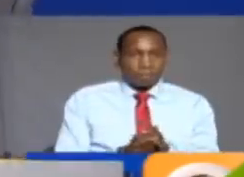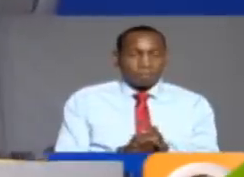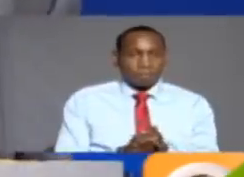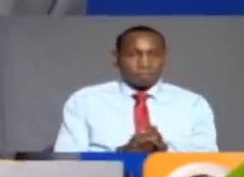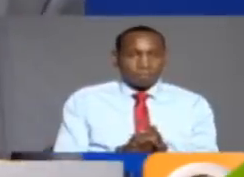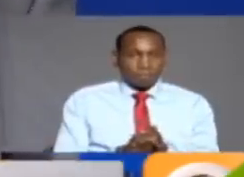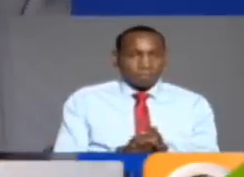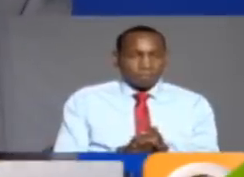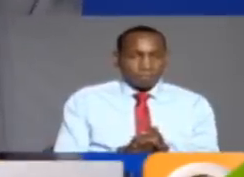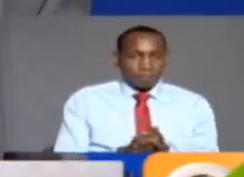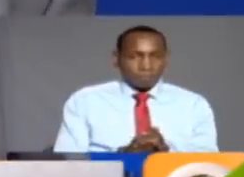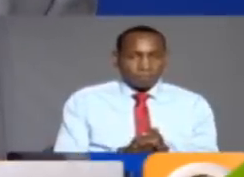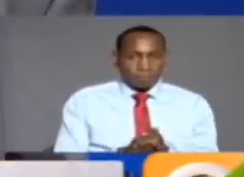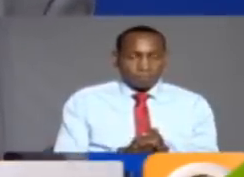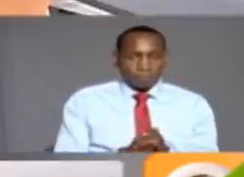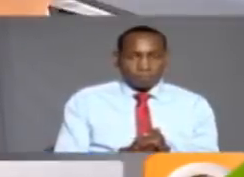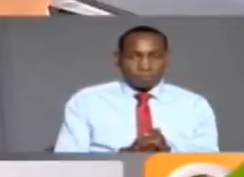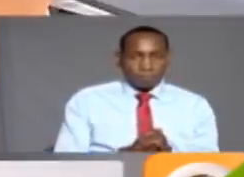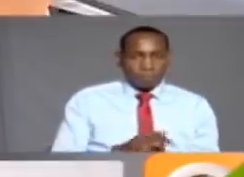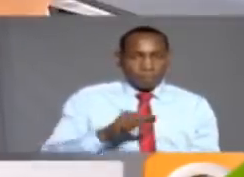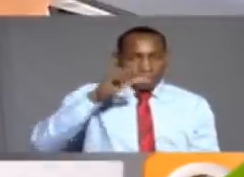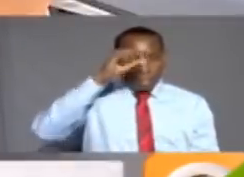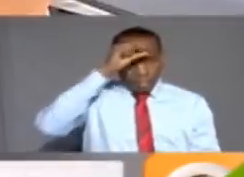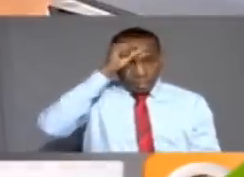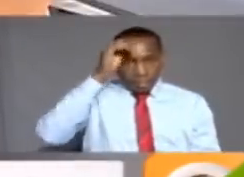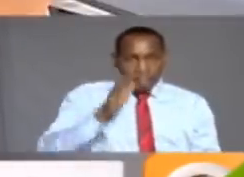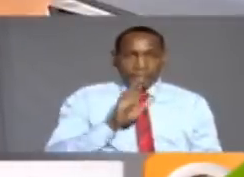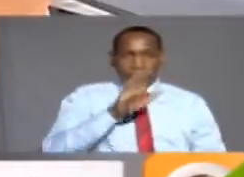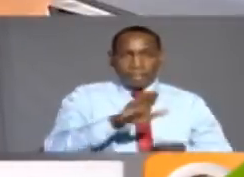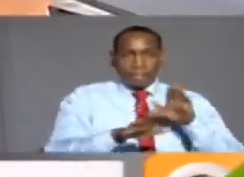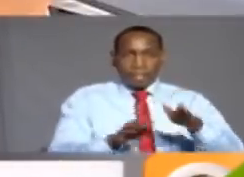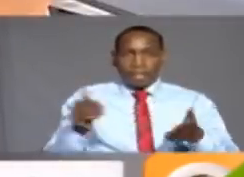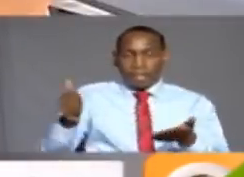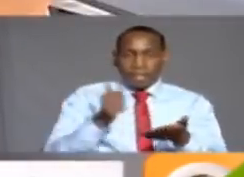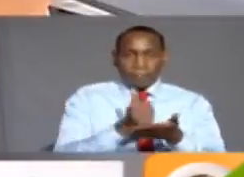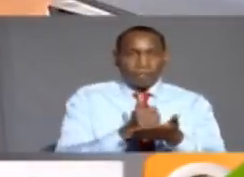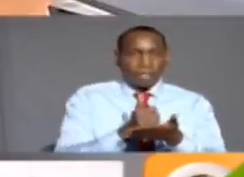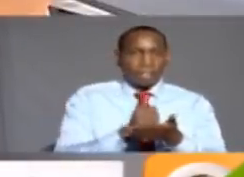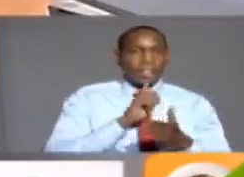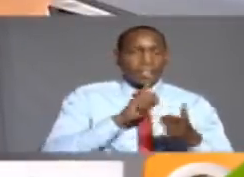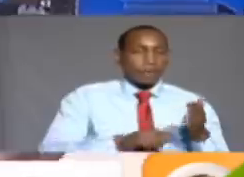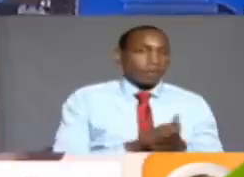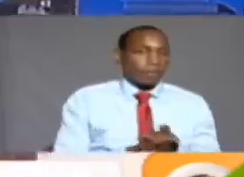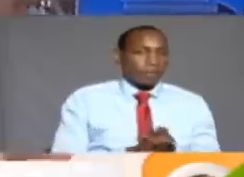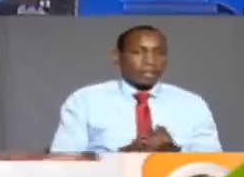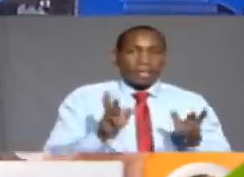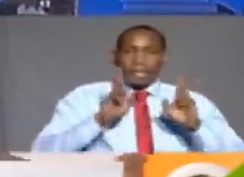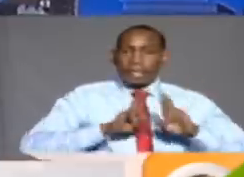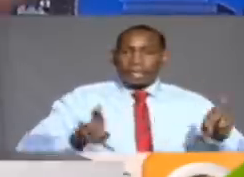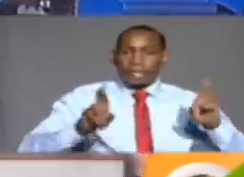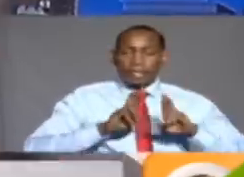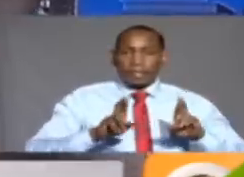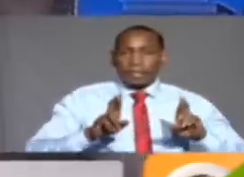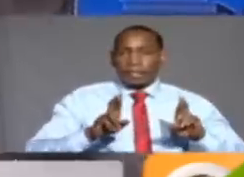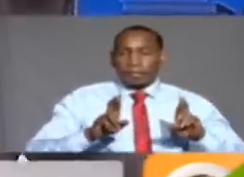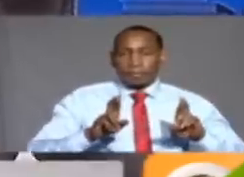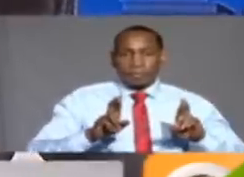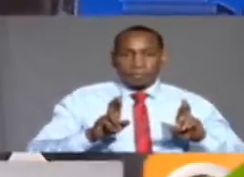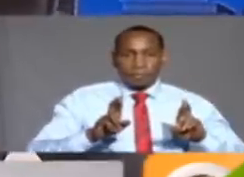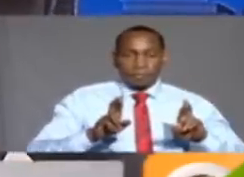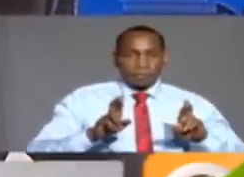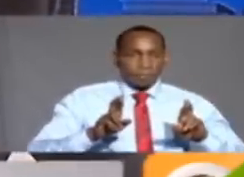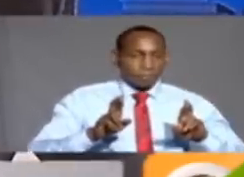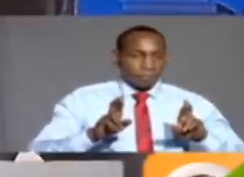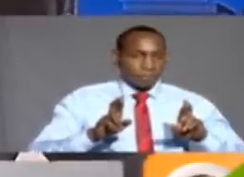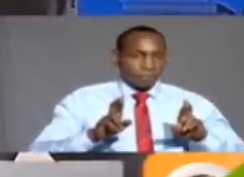conference. My final comment. As I said, Governor Waiguru has appointed herself. She's actually said she's ready to do it. Talk is she's, cheap. She's